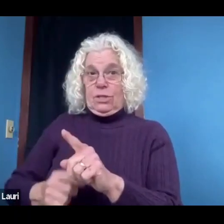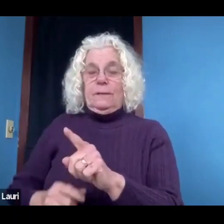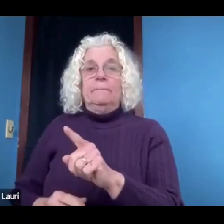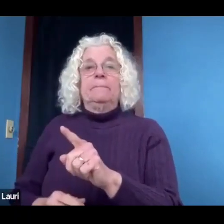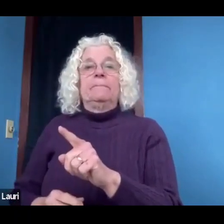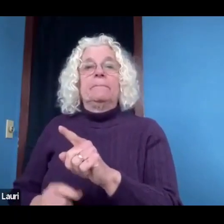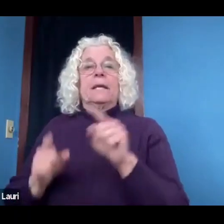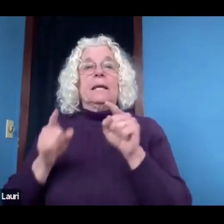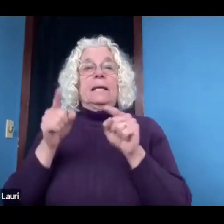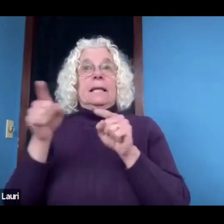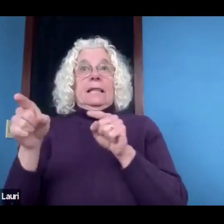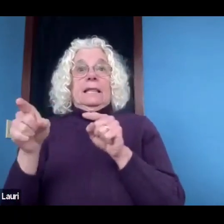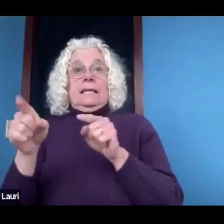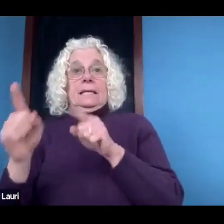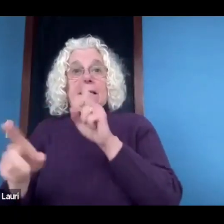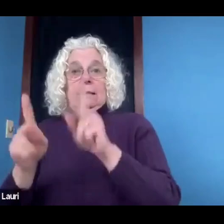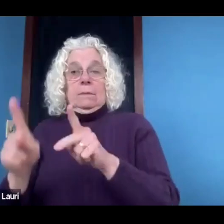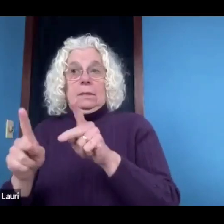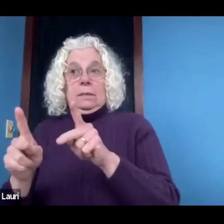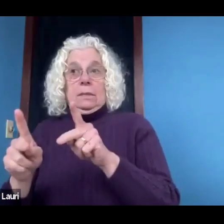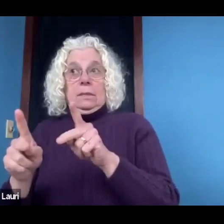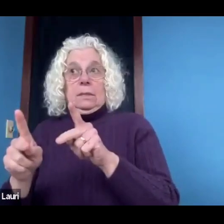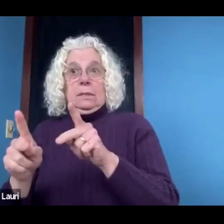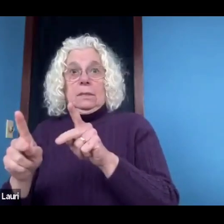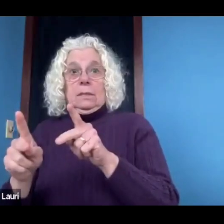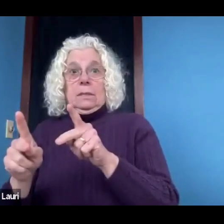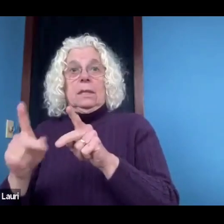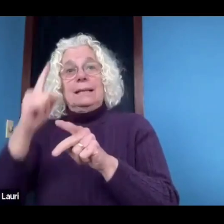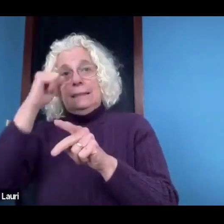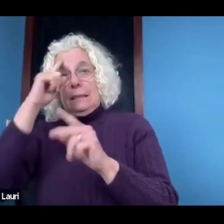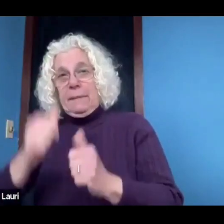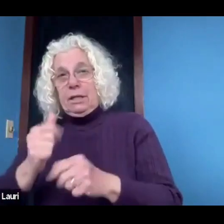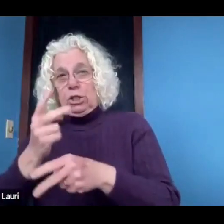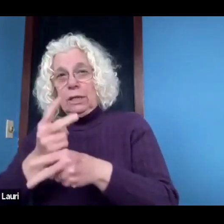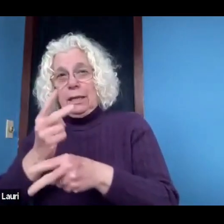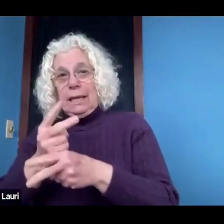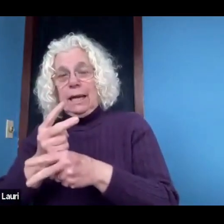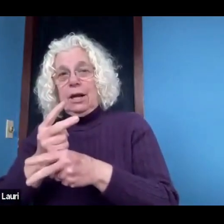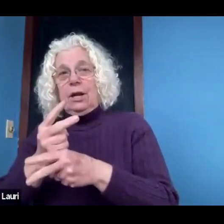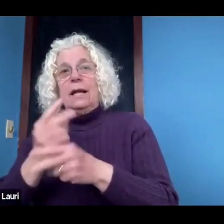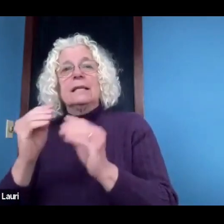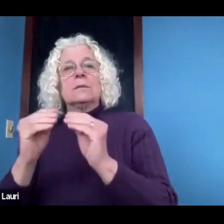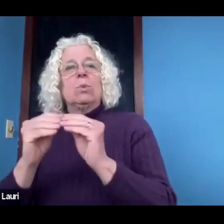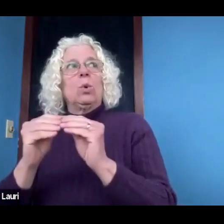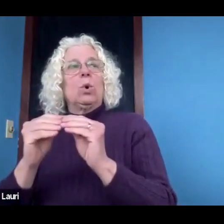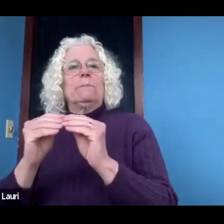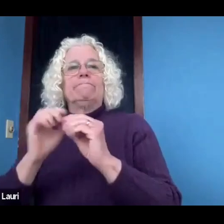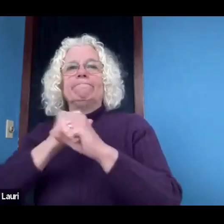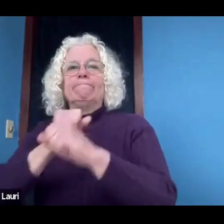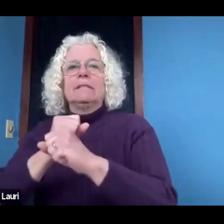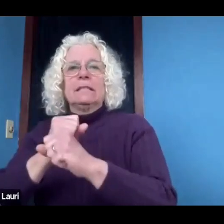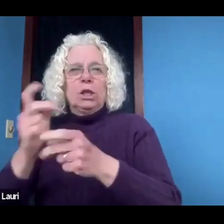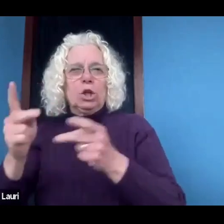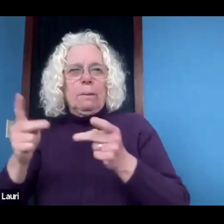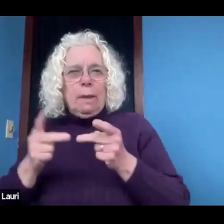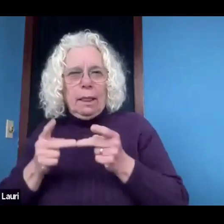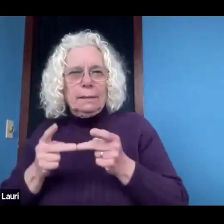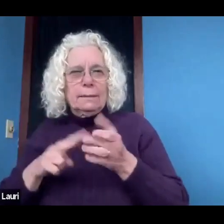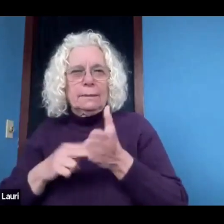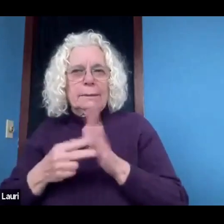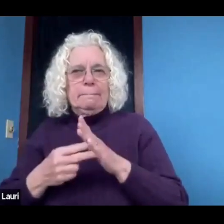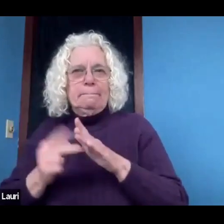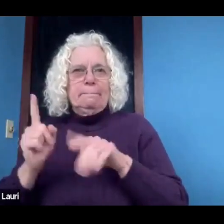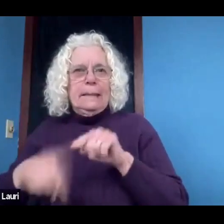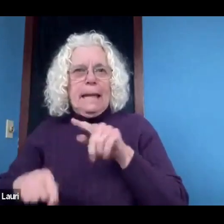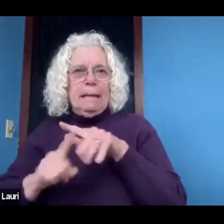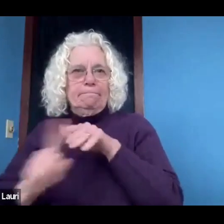Those facilities may also, with the dementia care, may also have a secure unit. That's not necessarily the